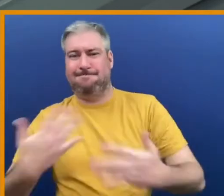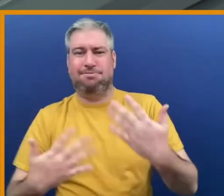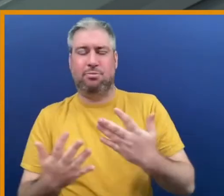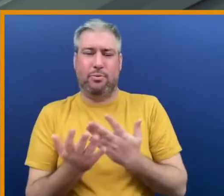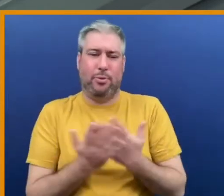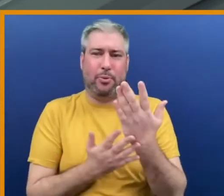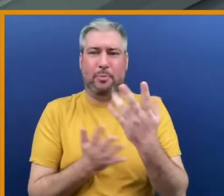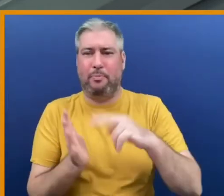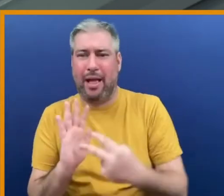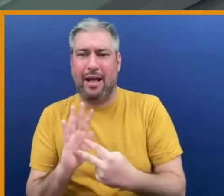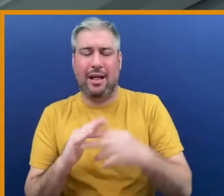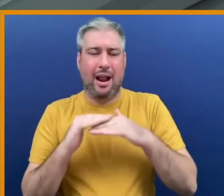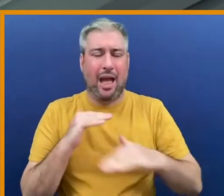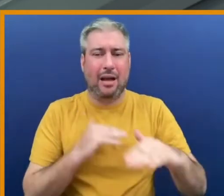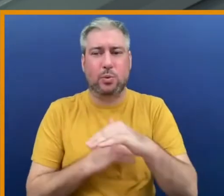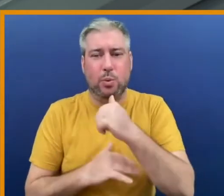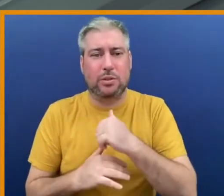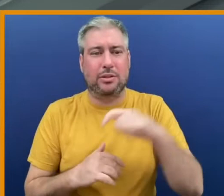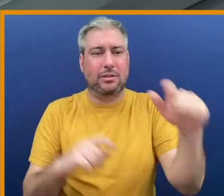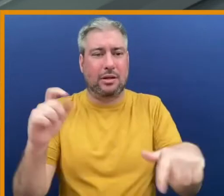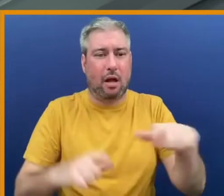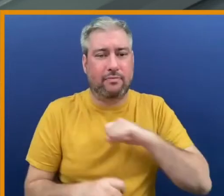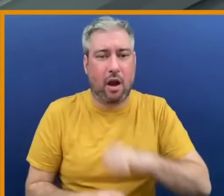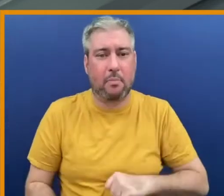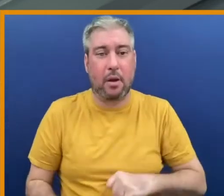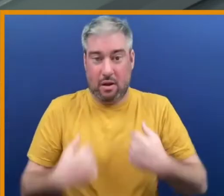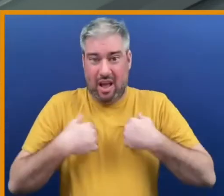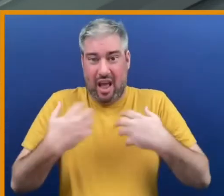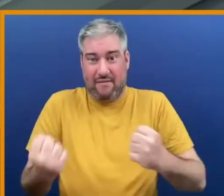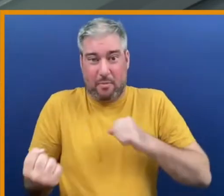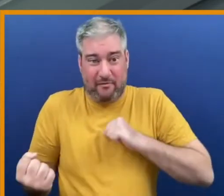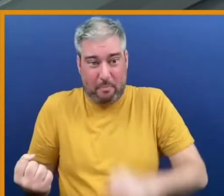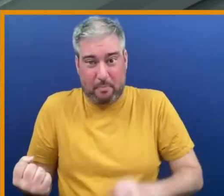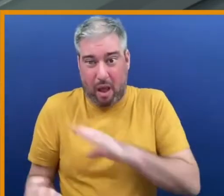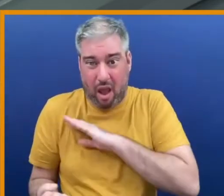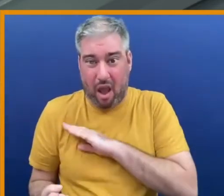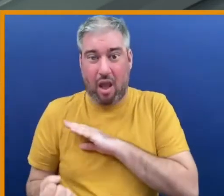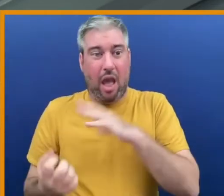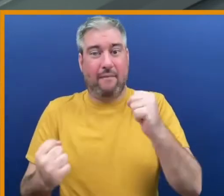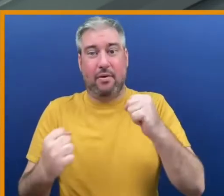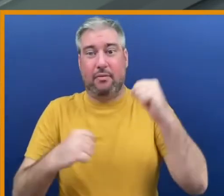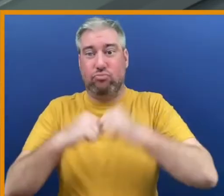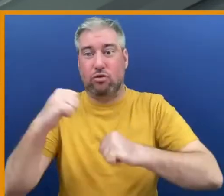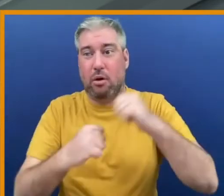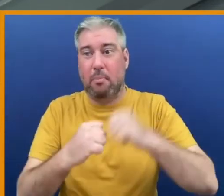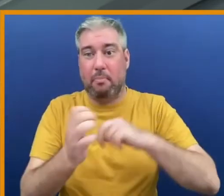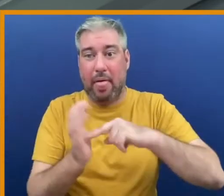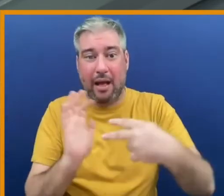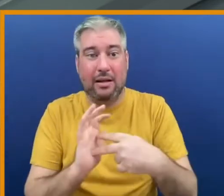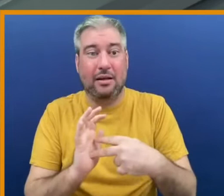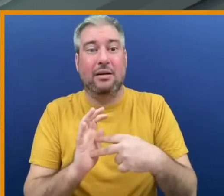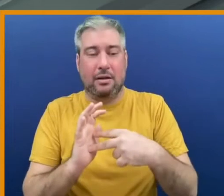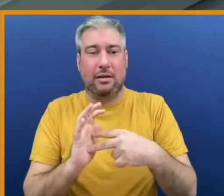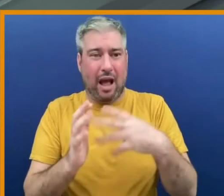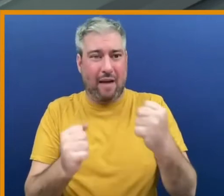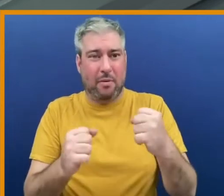look at biodiversity opportunity mapping, and outside the existing protected areas, we have the new nature